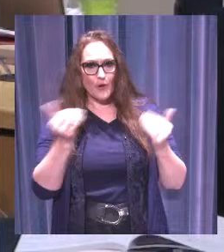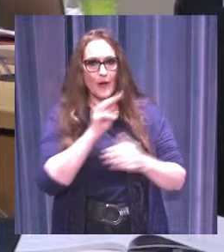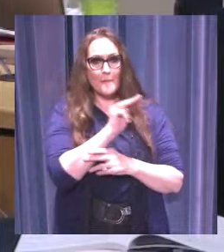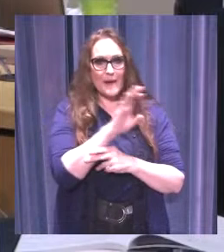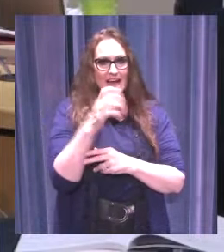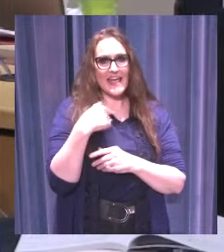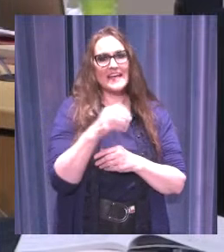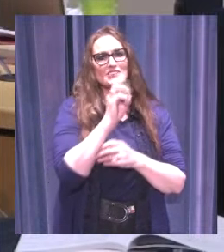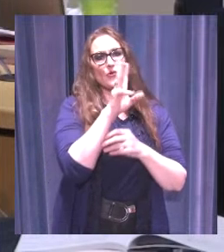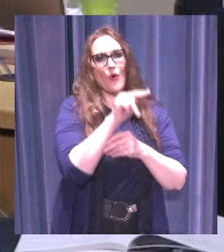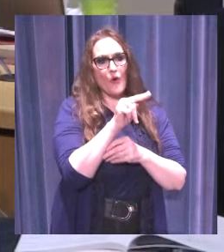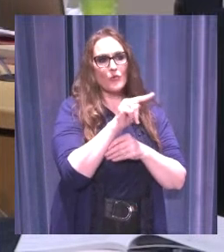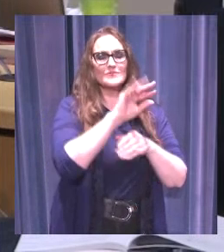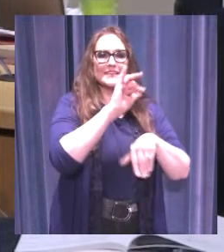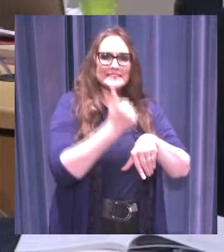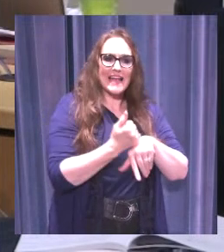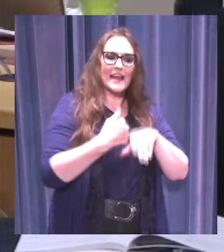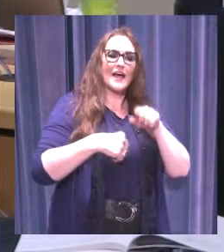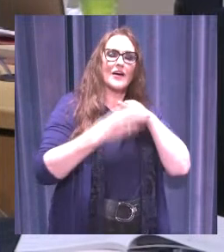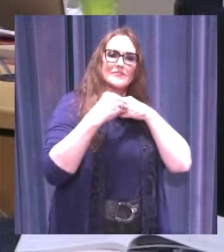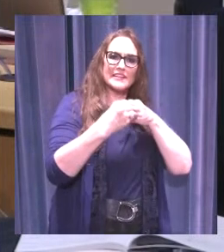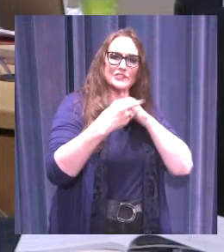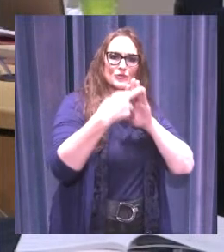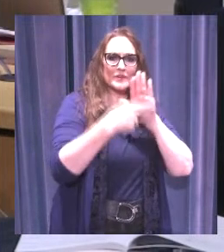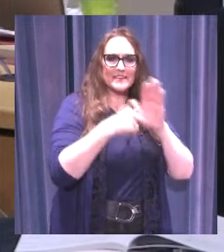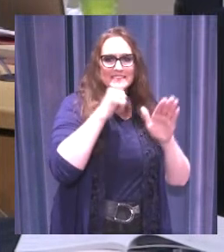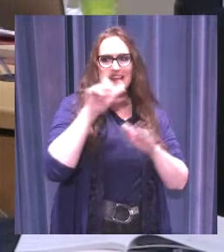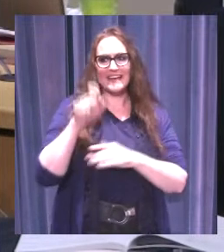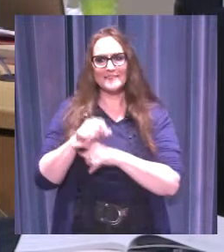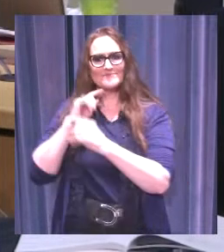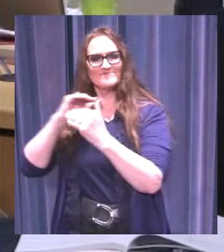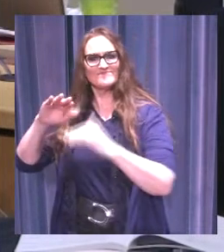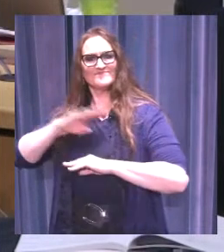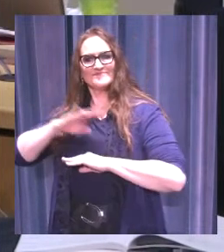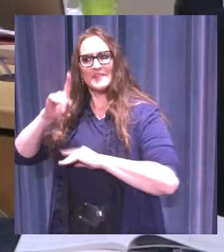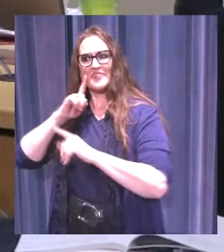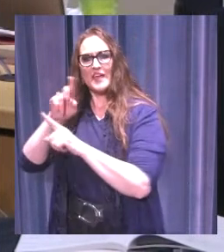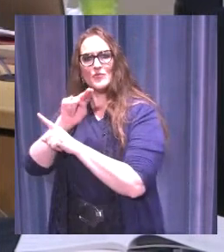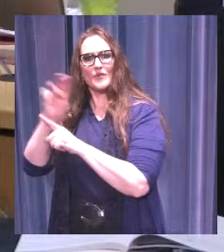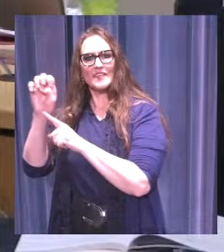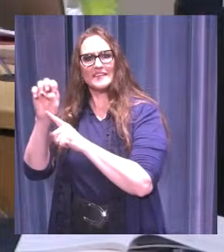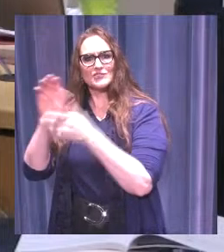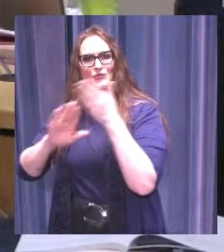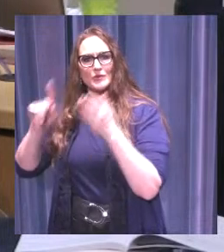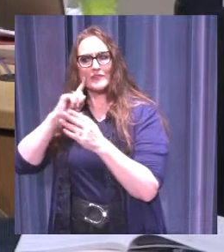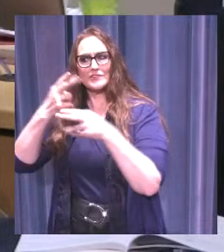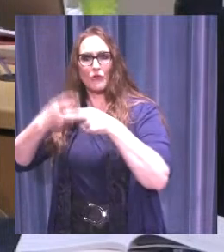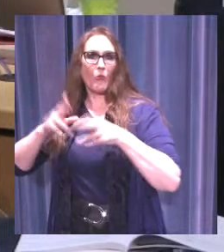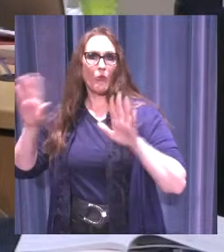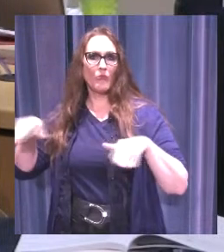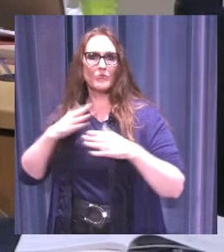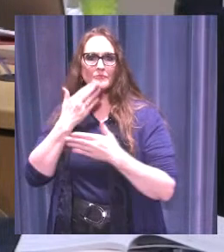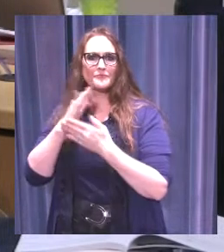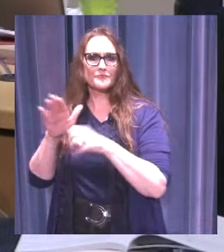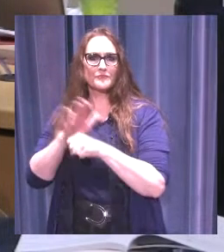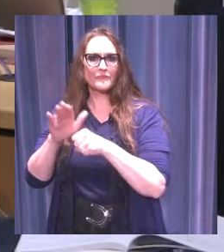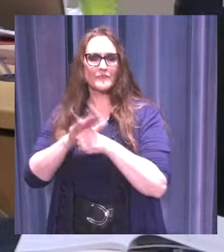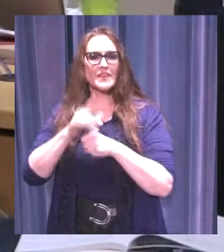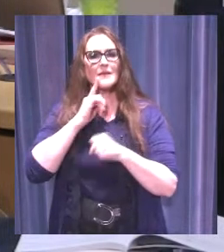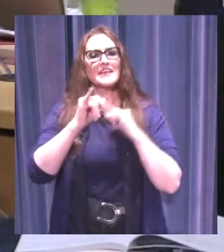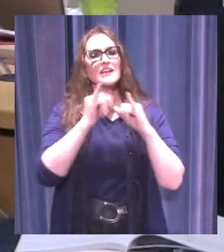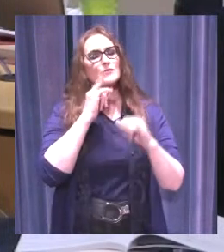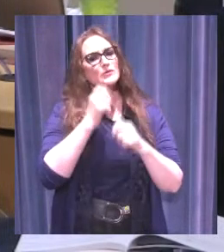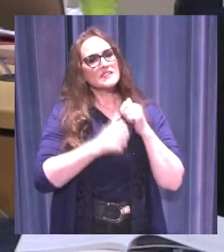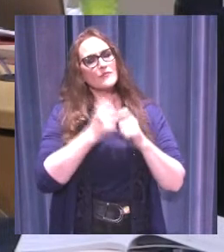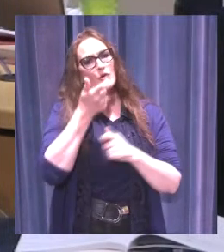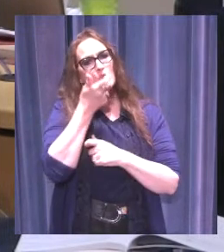its own set of leadership requirements and does not need that of Northeastern University to be justified. This interview was difficult to watch